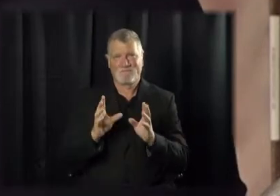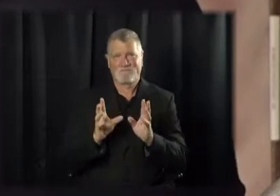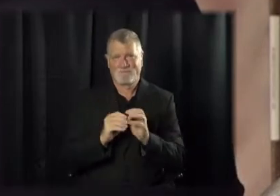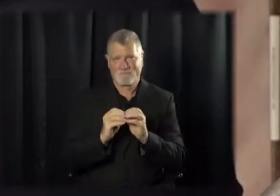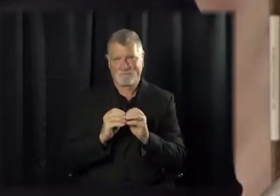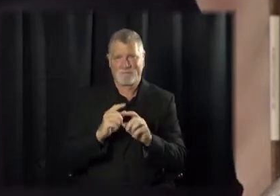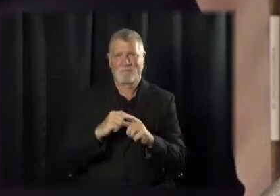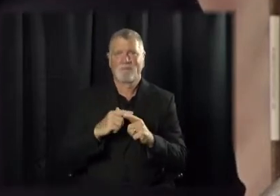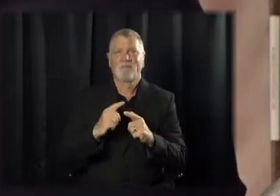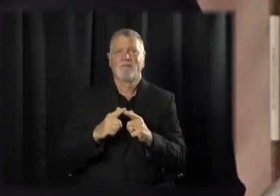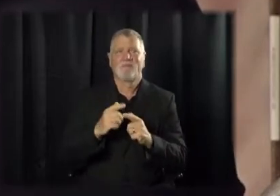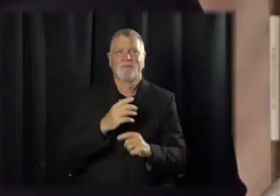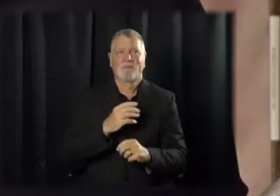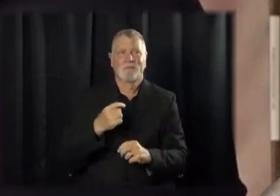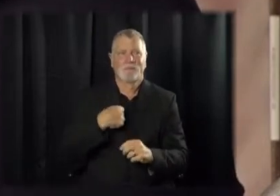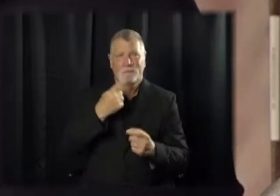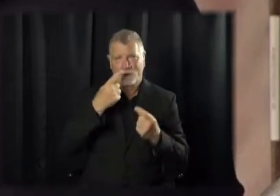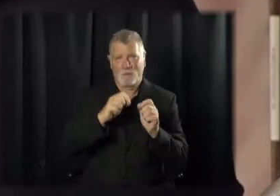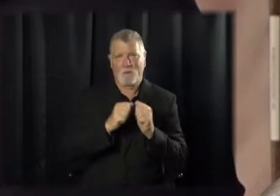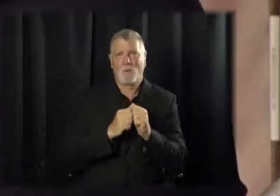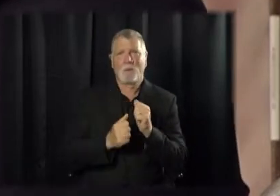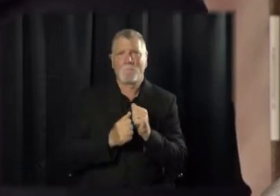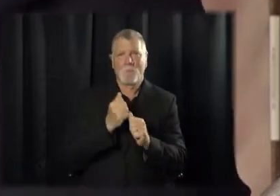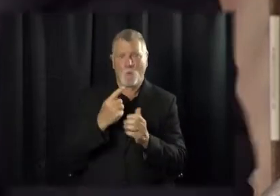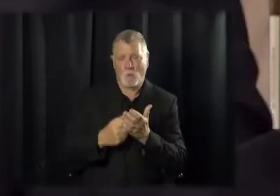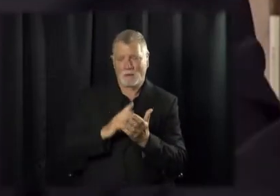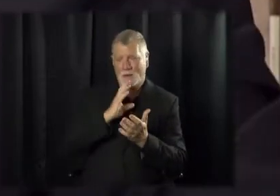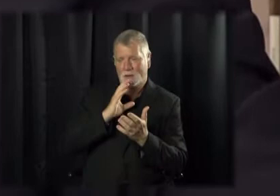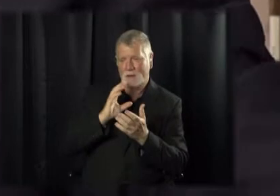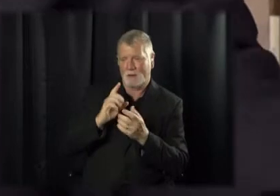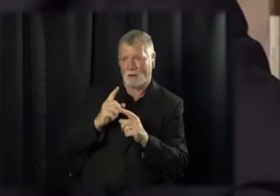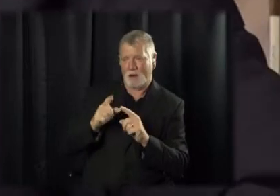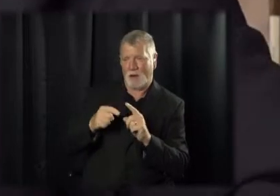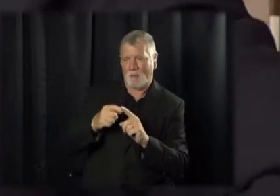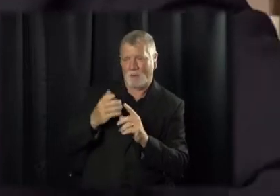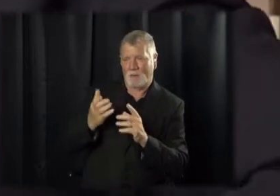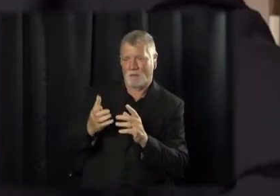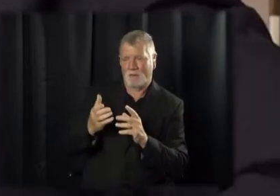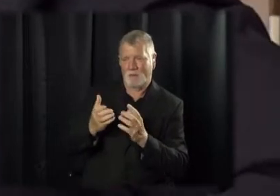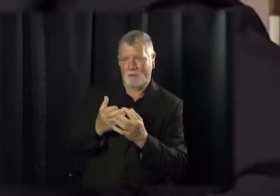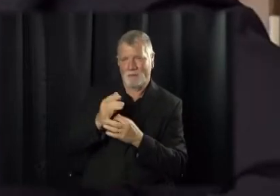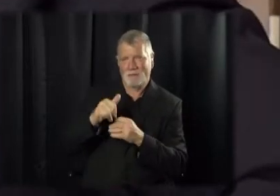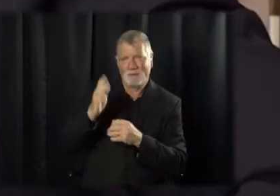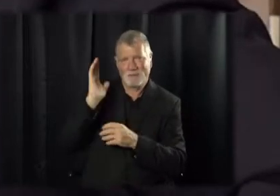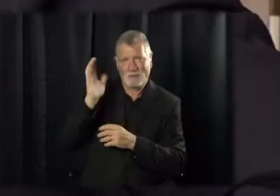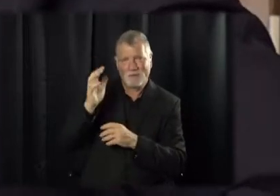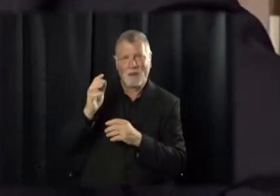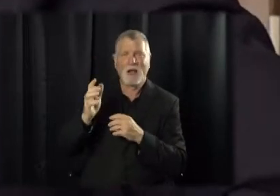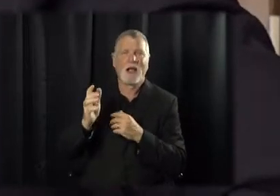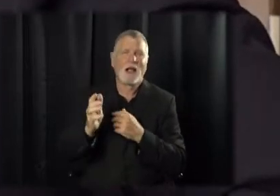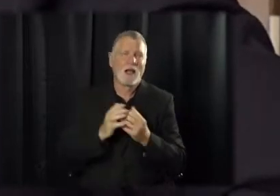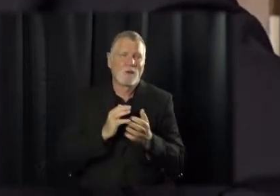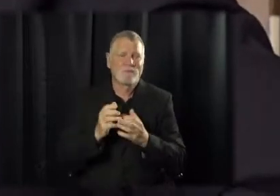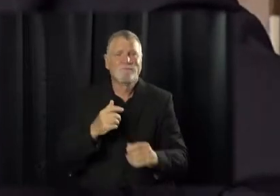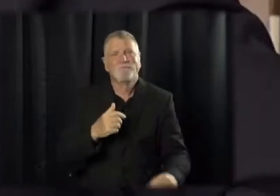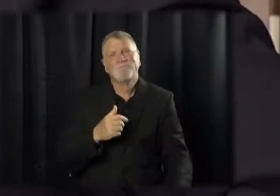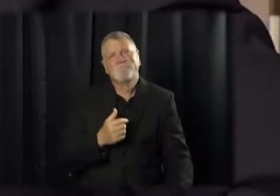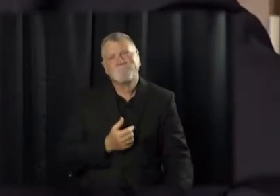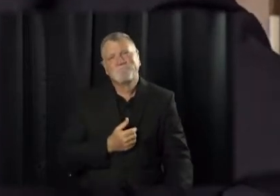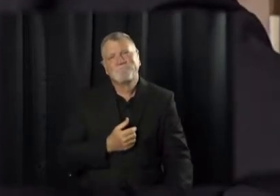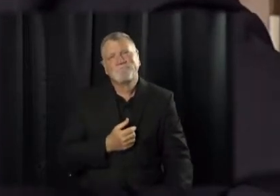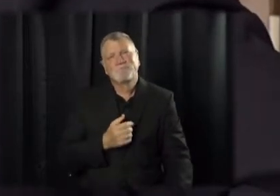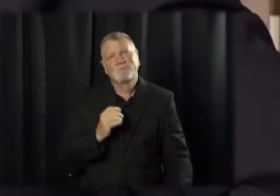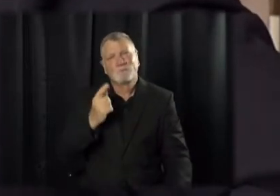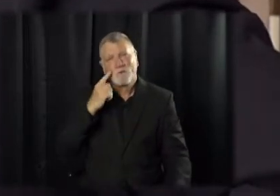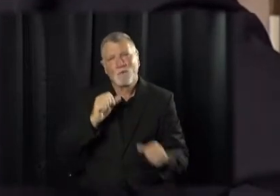And I agree with most of the statements made during the presentation. However, in